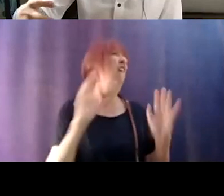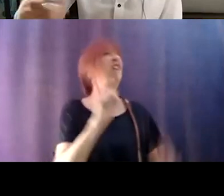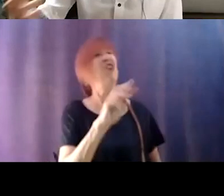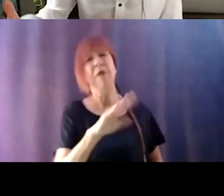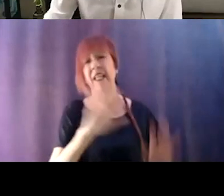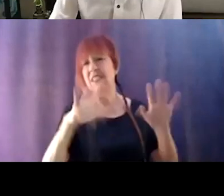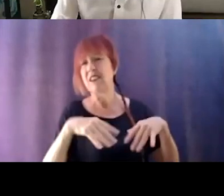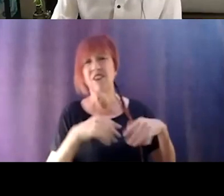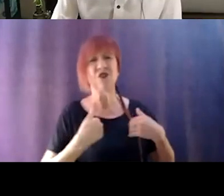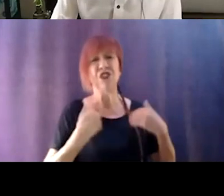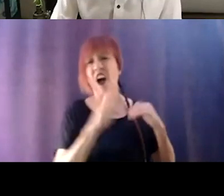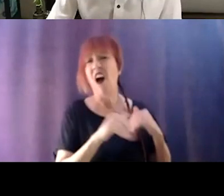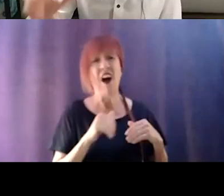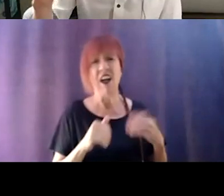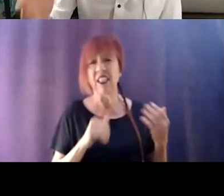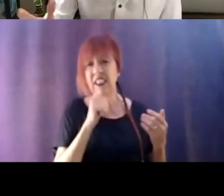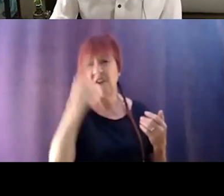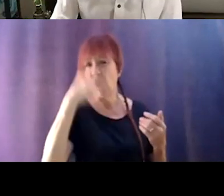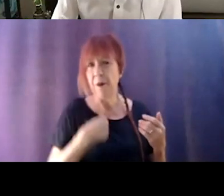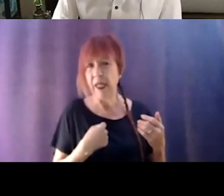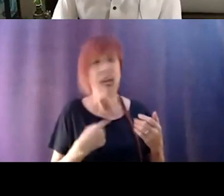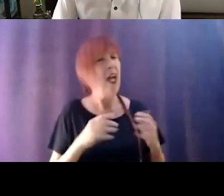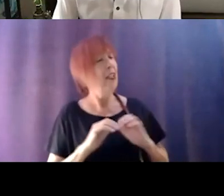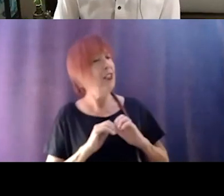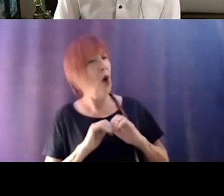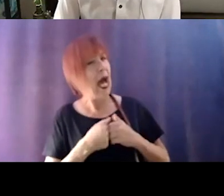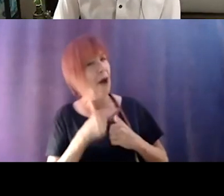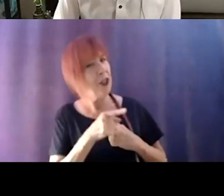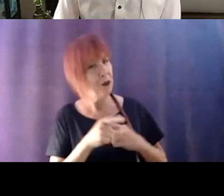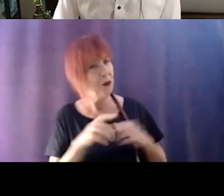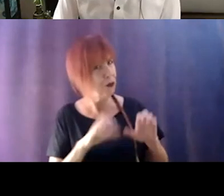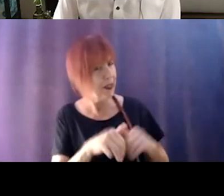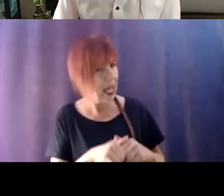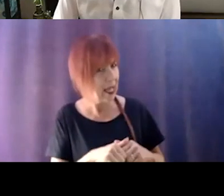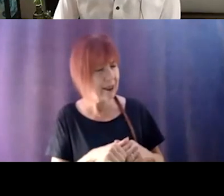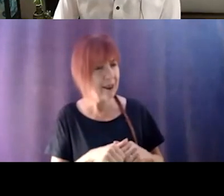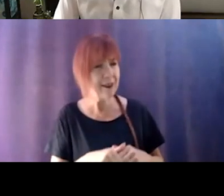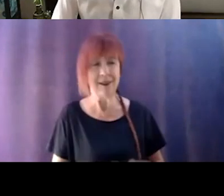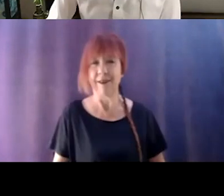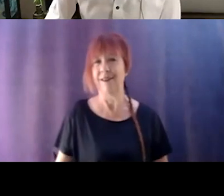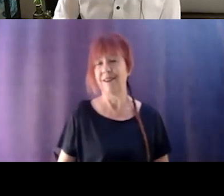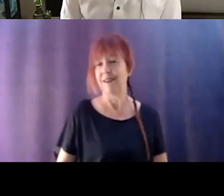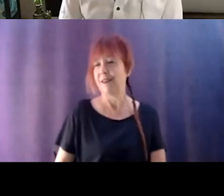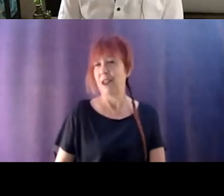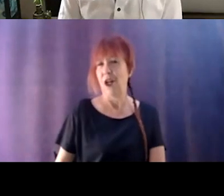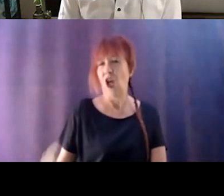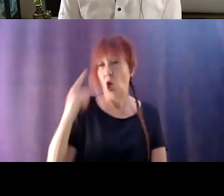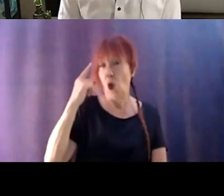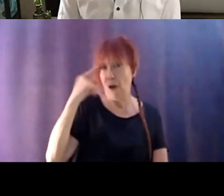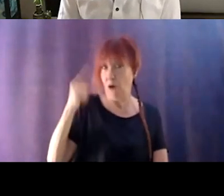that? And what are your recommendations on maintaining a healthy mindset? You know, me, it was really